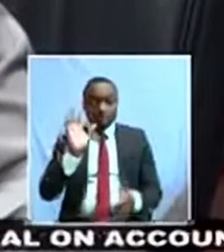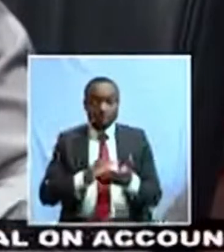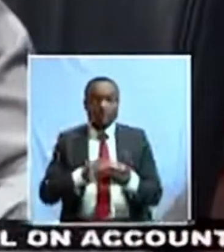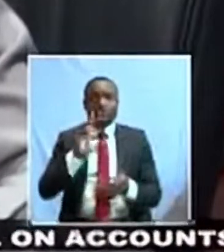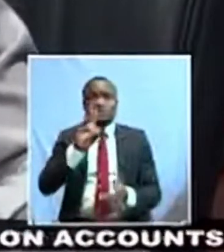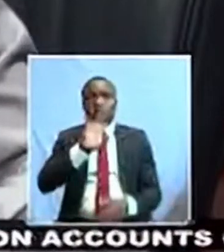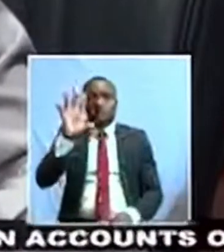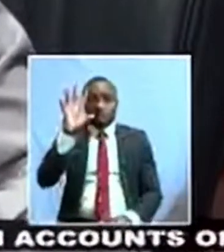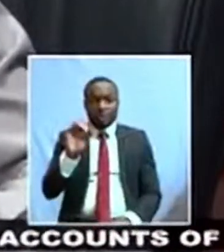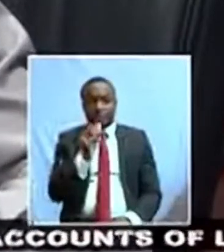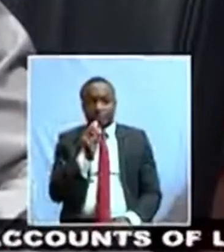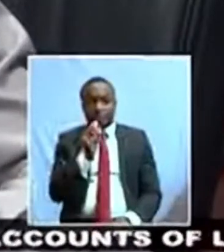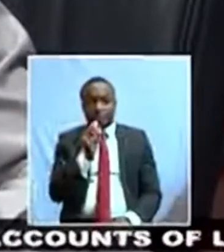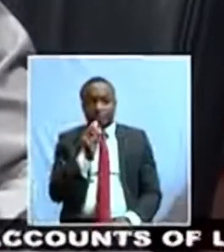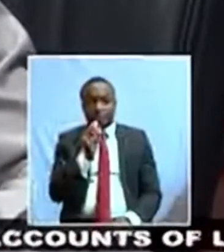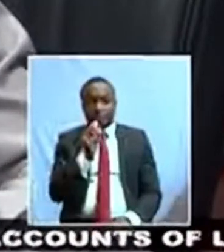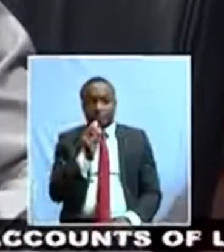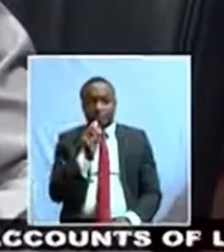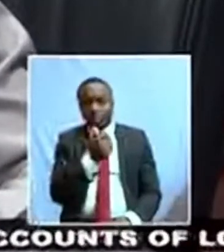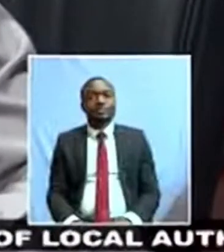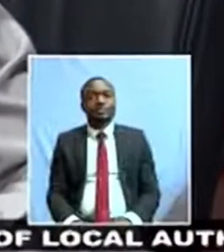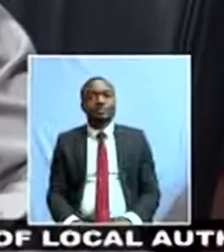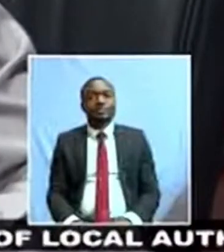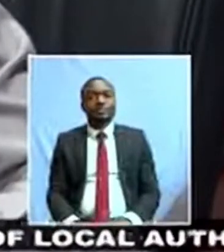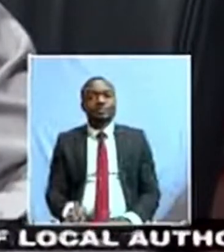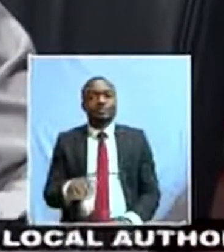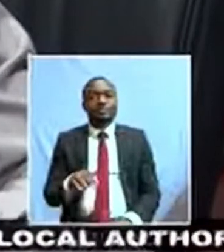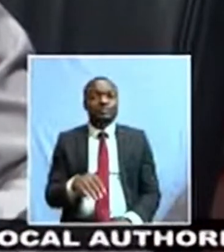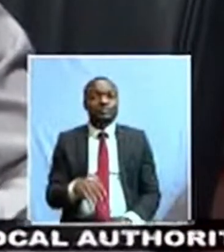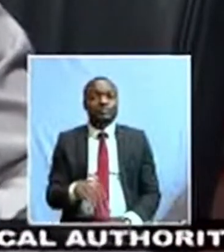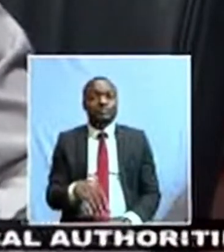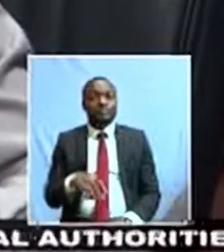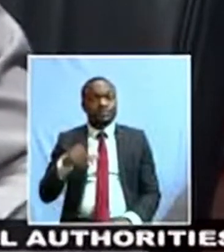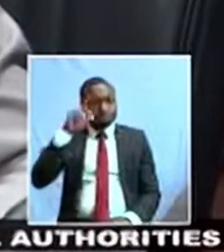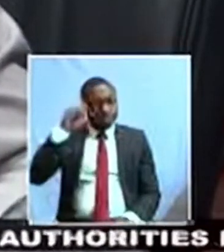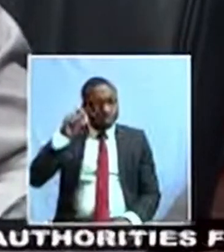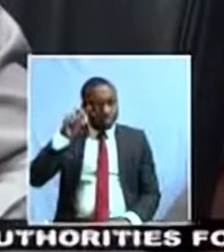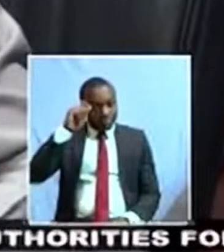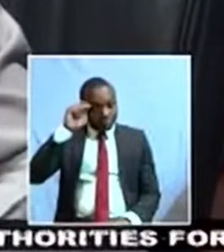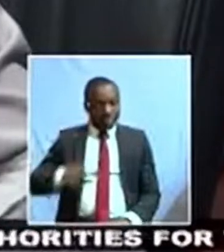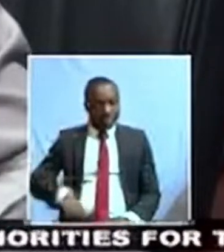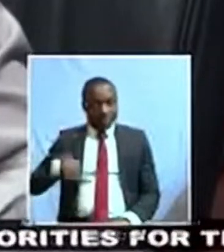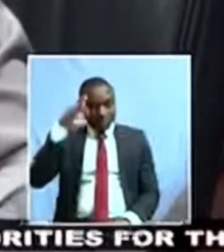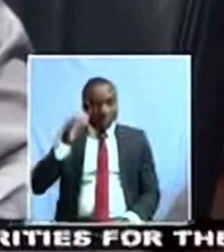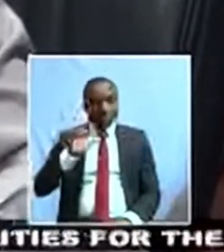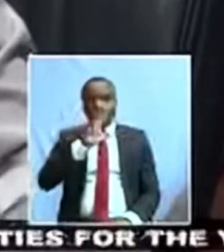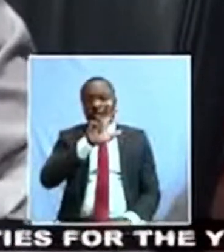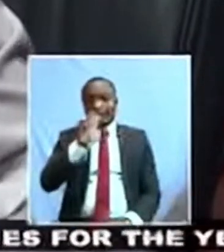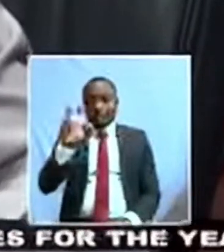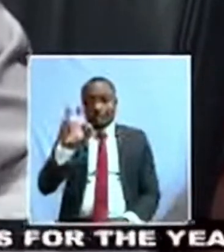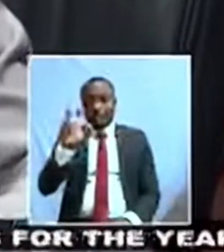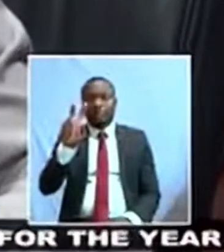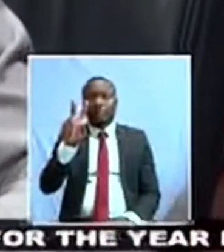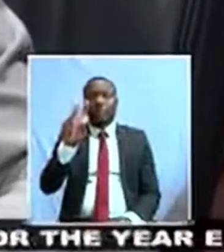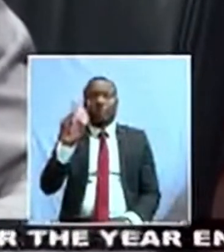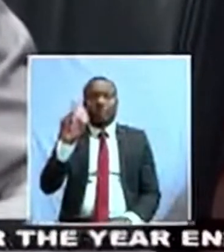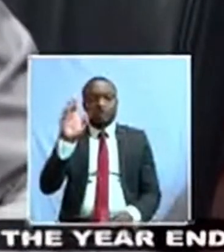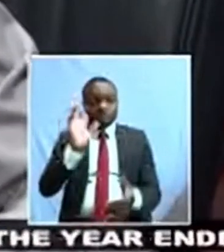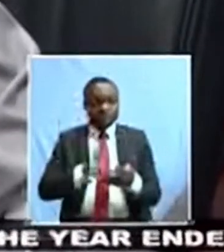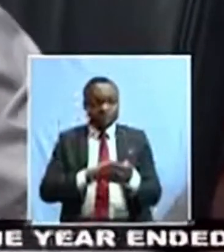239,650. Then the other one is for the guard house is 321,000. And